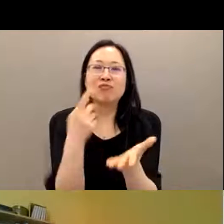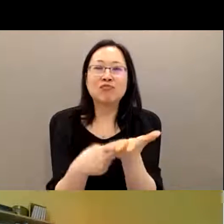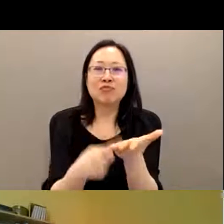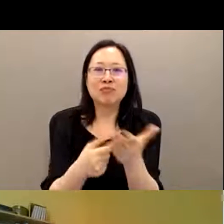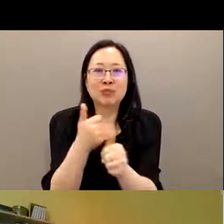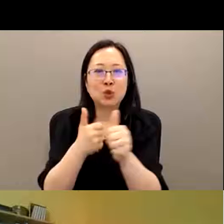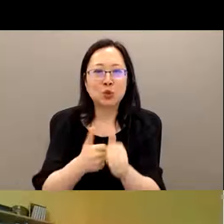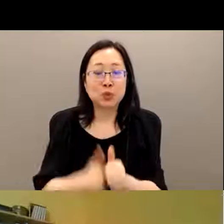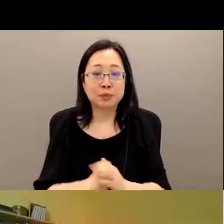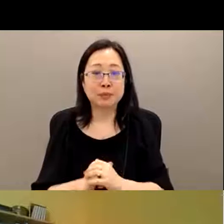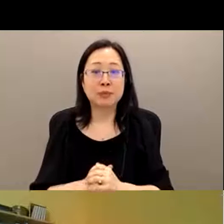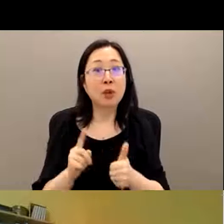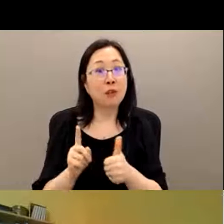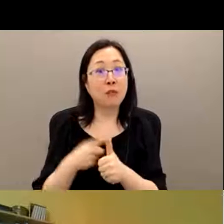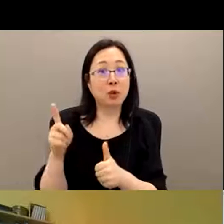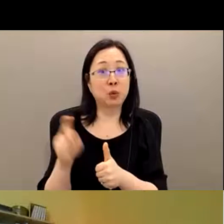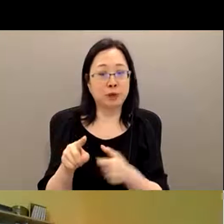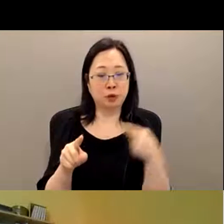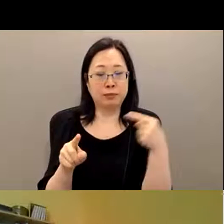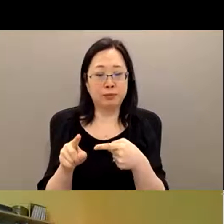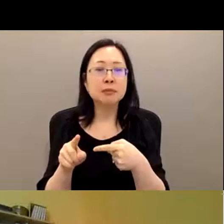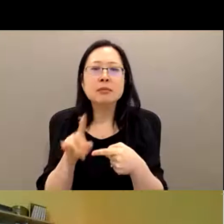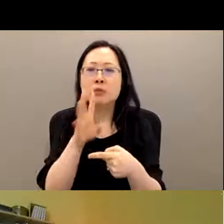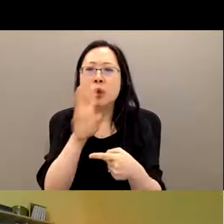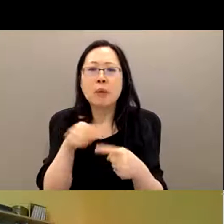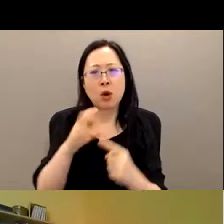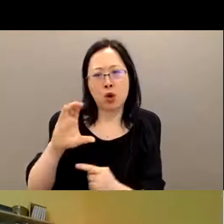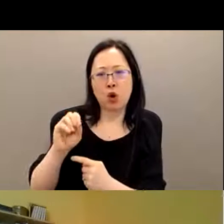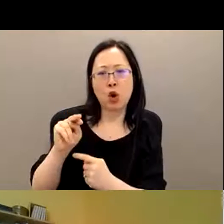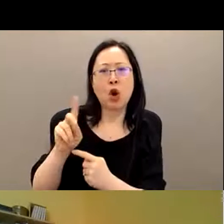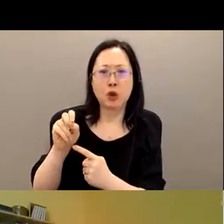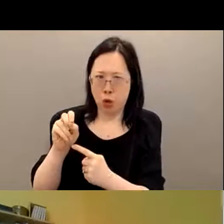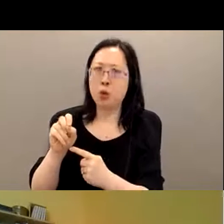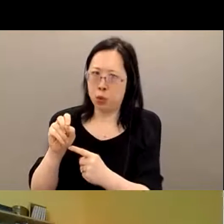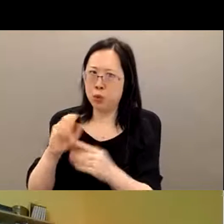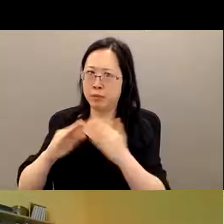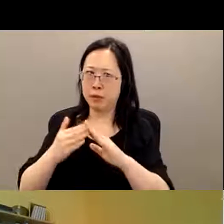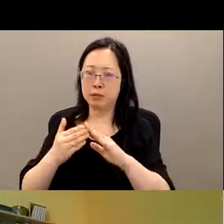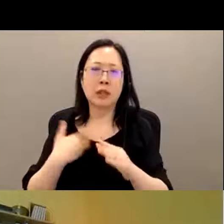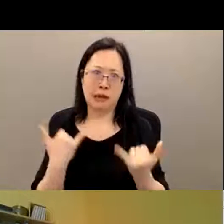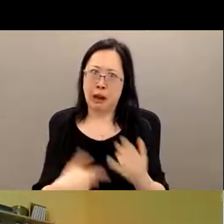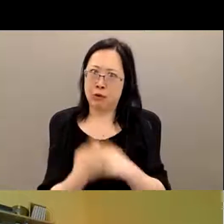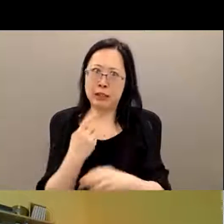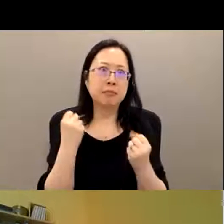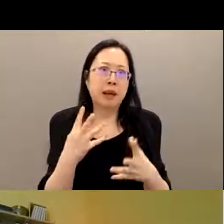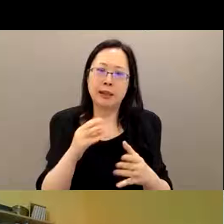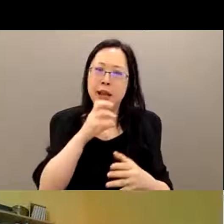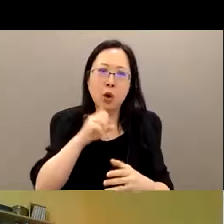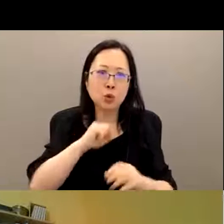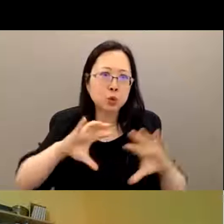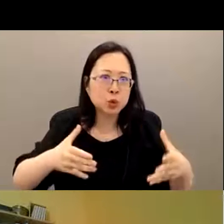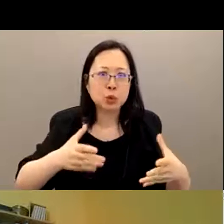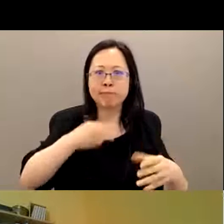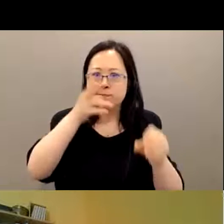that came in was inquiring about condo communities. There are more and more older adults moving to condos, and this is